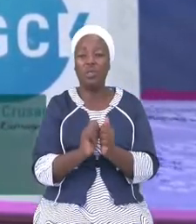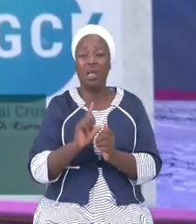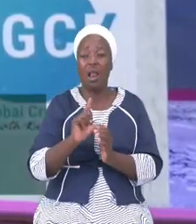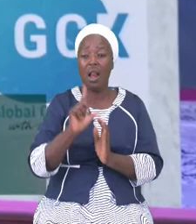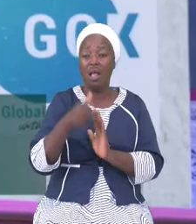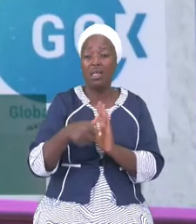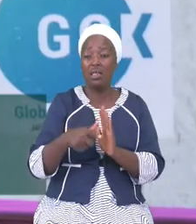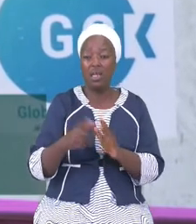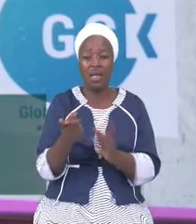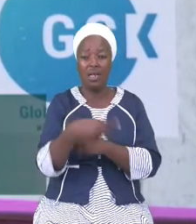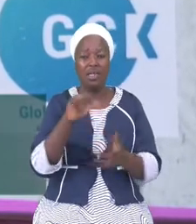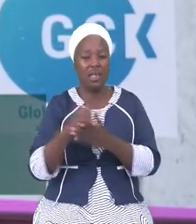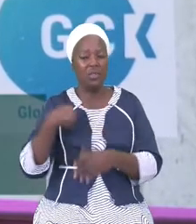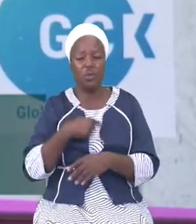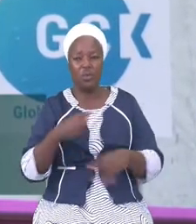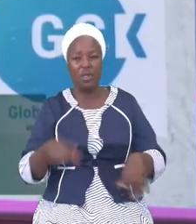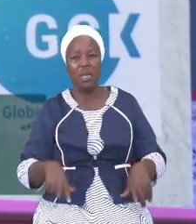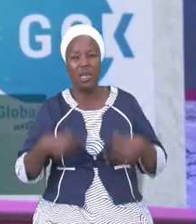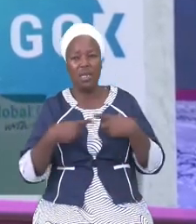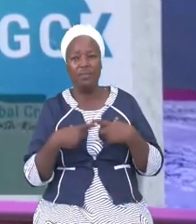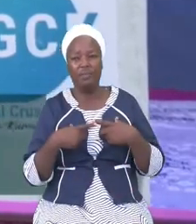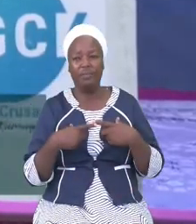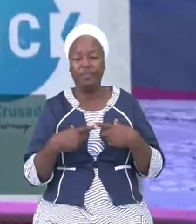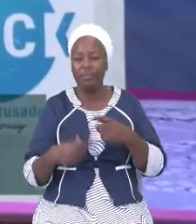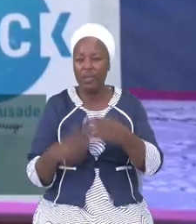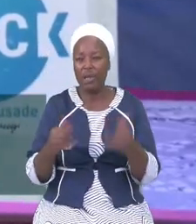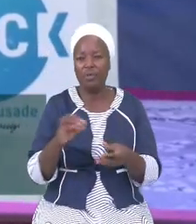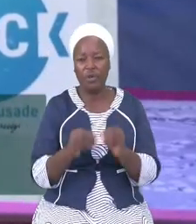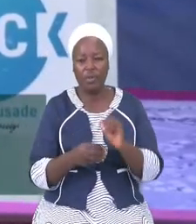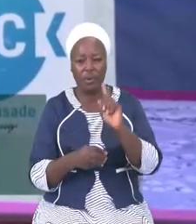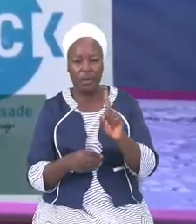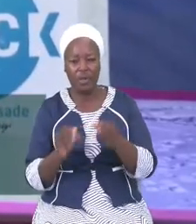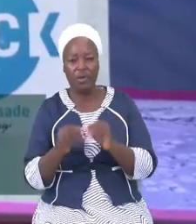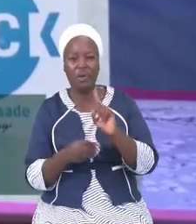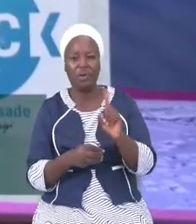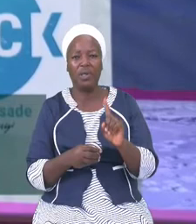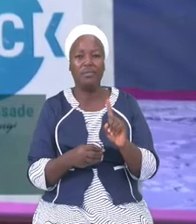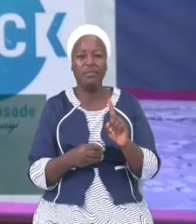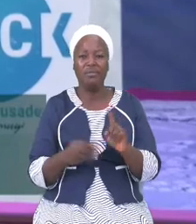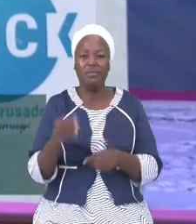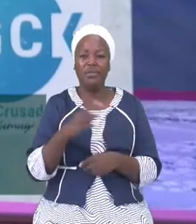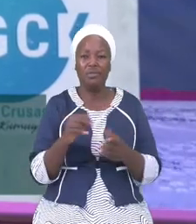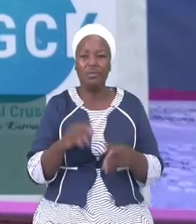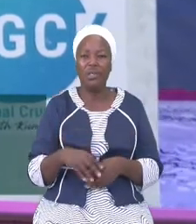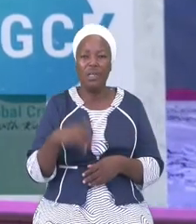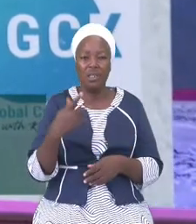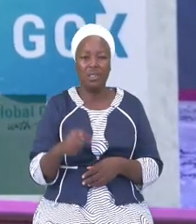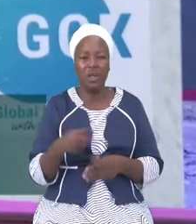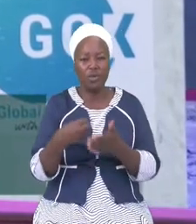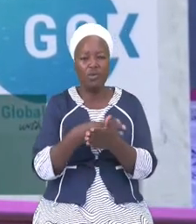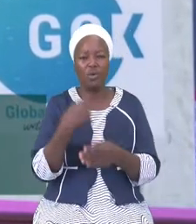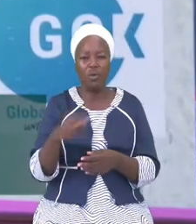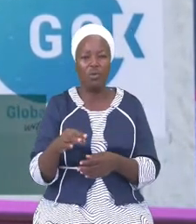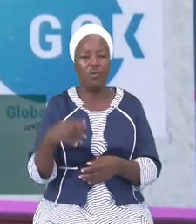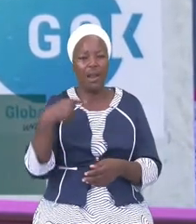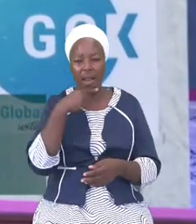obsession with latter-day vanities. Let's come to number one. Number one, the observation of